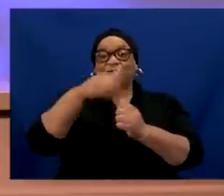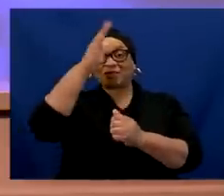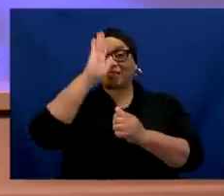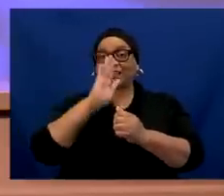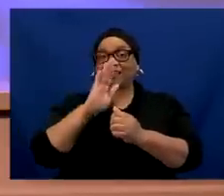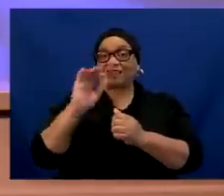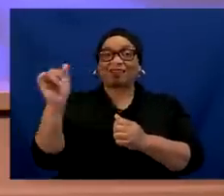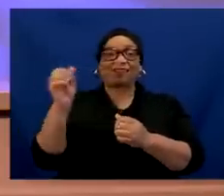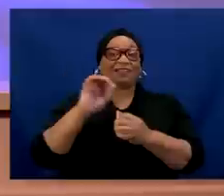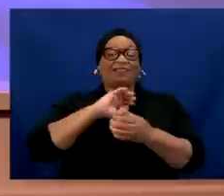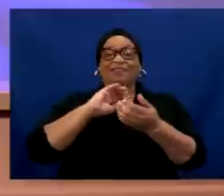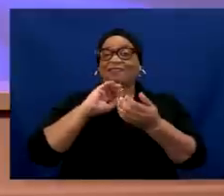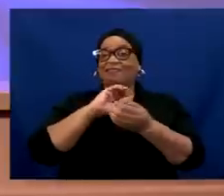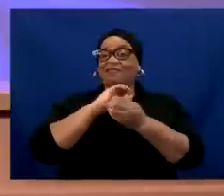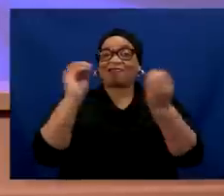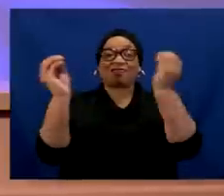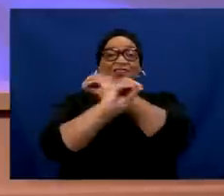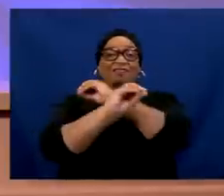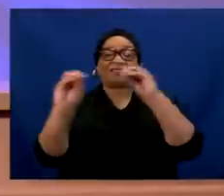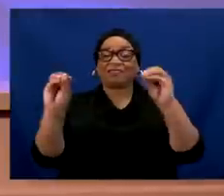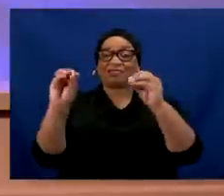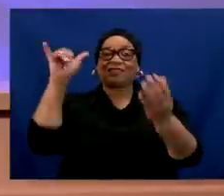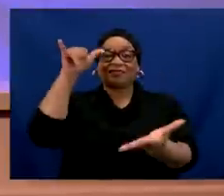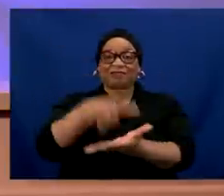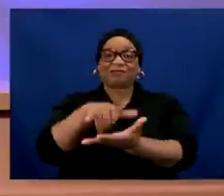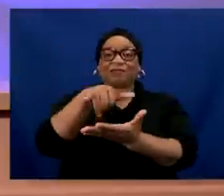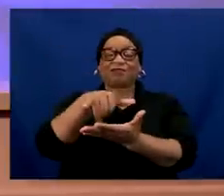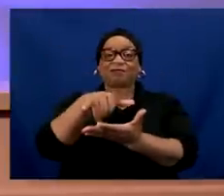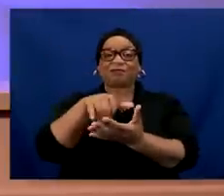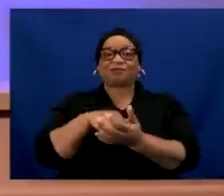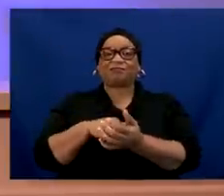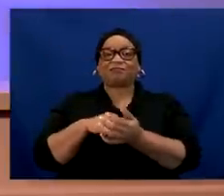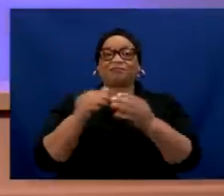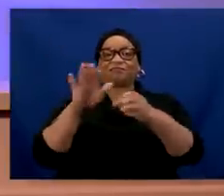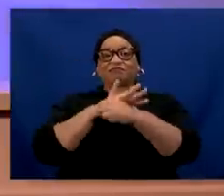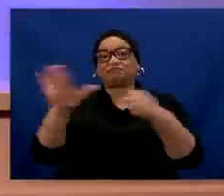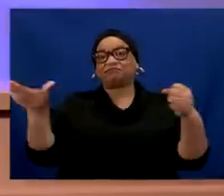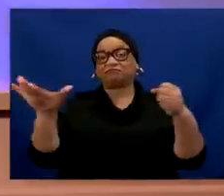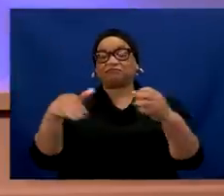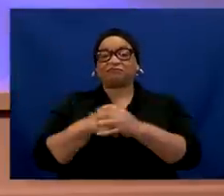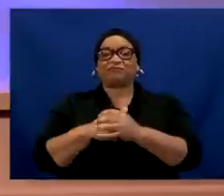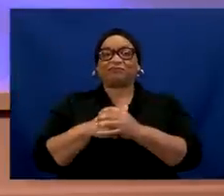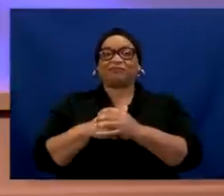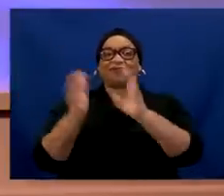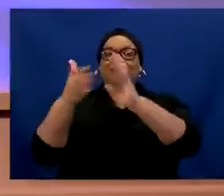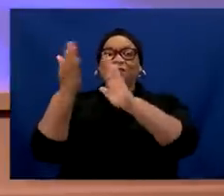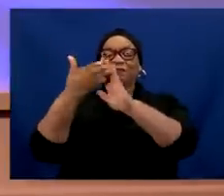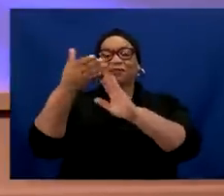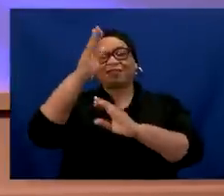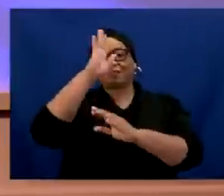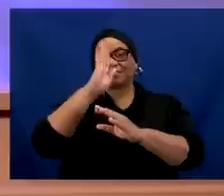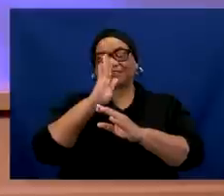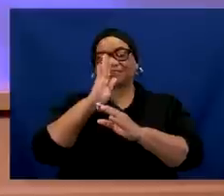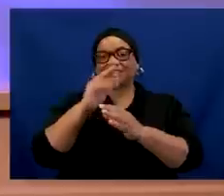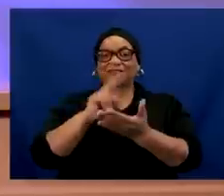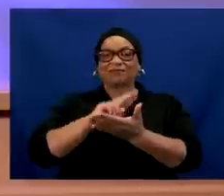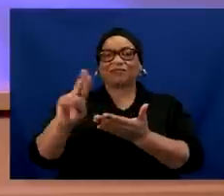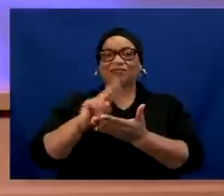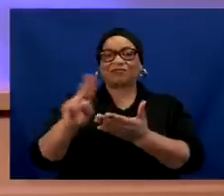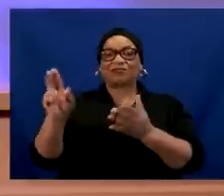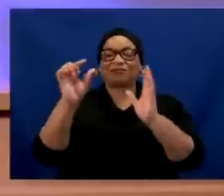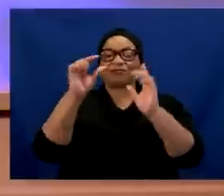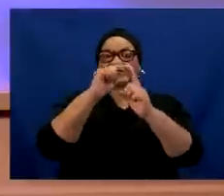nothing shall be impossible." That's enough. Amen. Praise God for his holy word. You